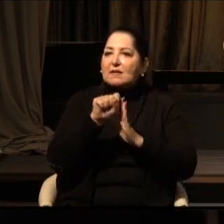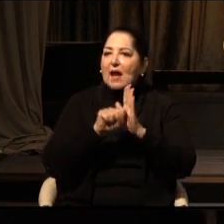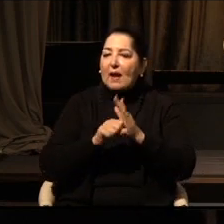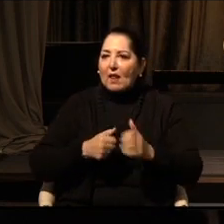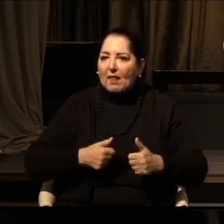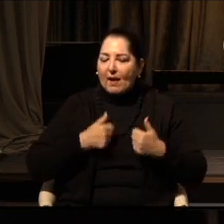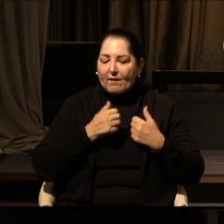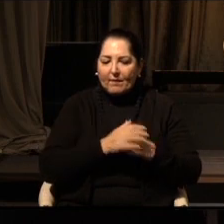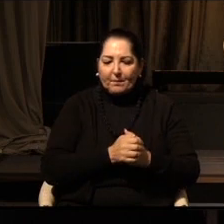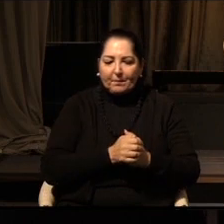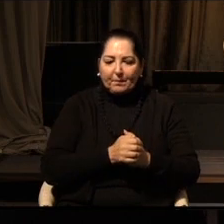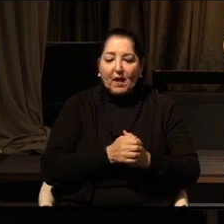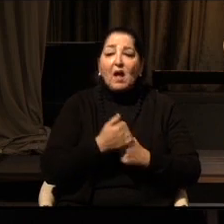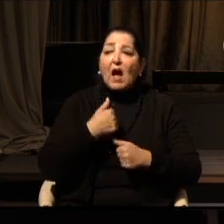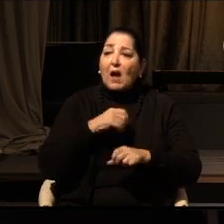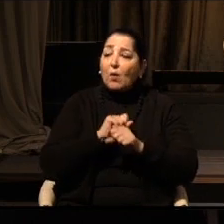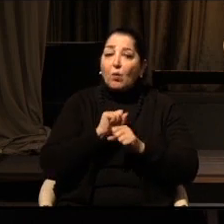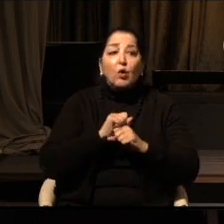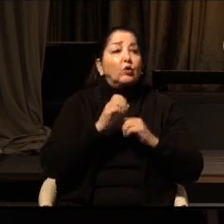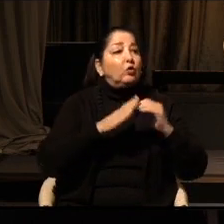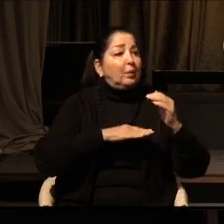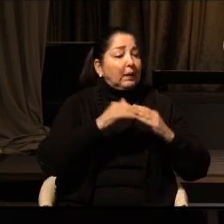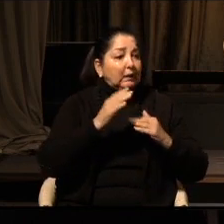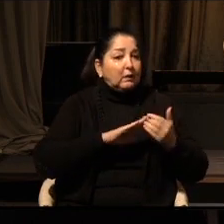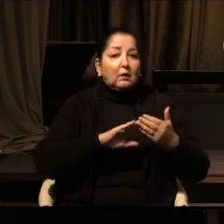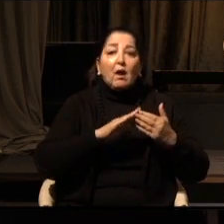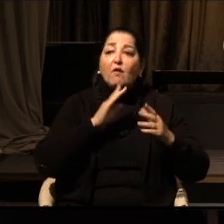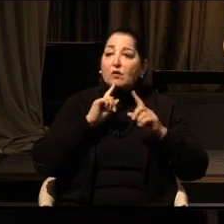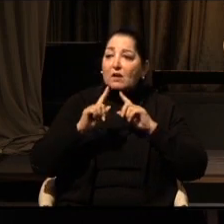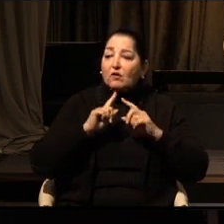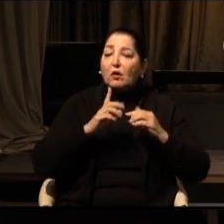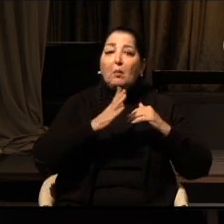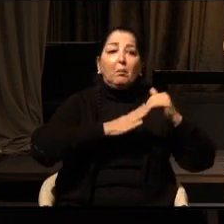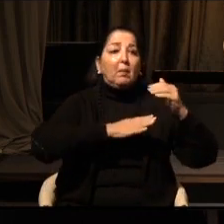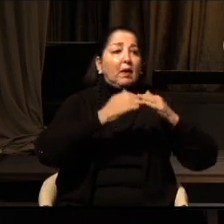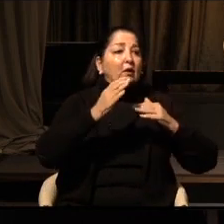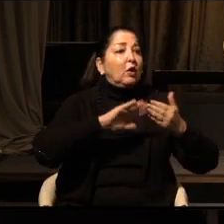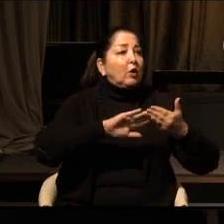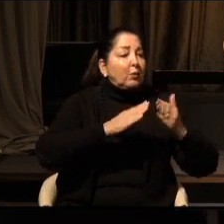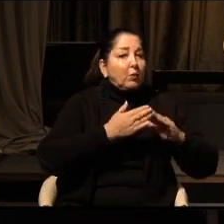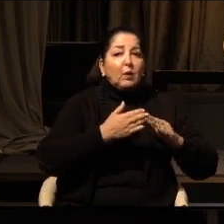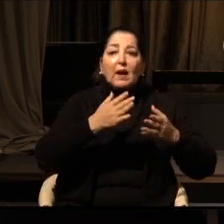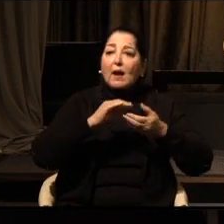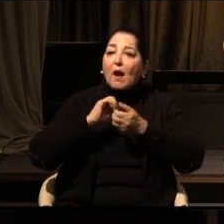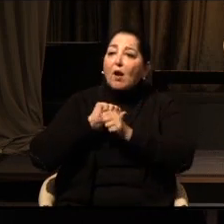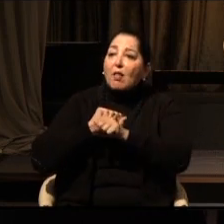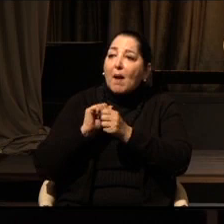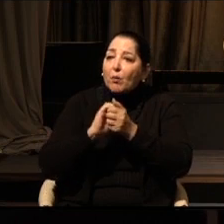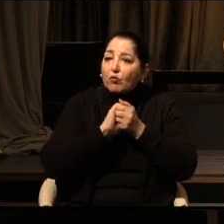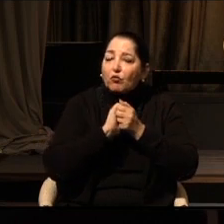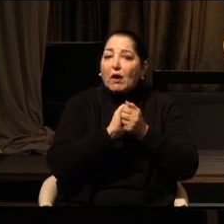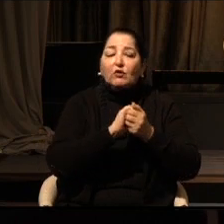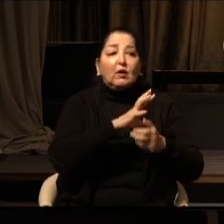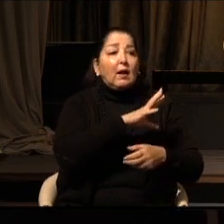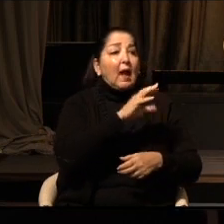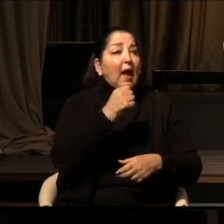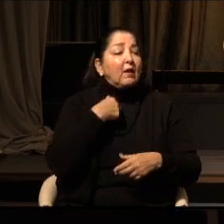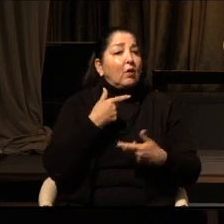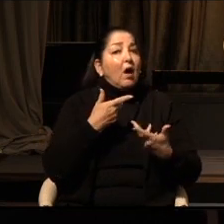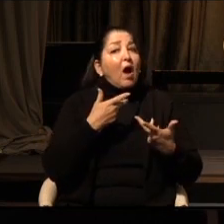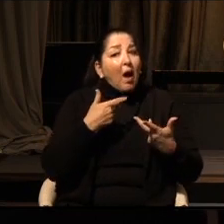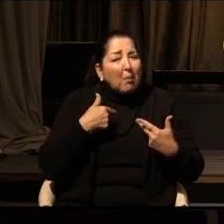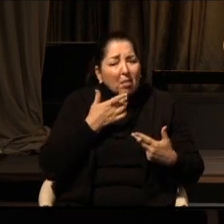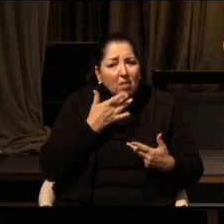collaboration, to build conversation, and I'm so fortunate to be in a position that allows me the power to make